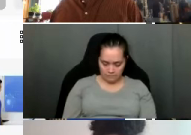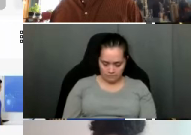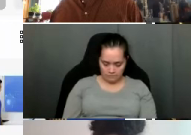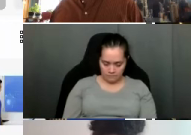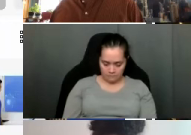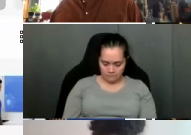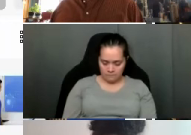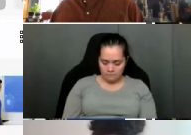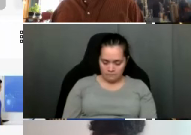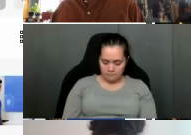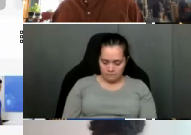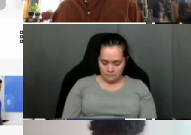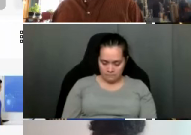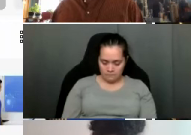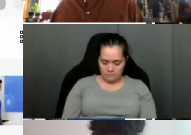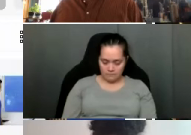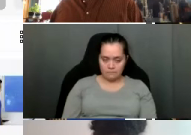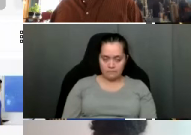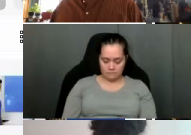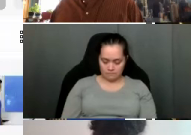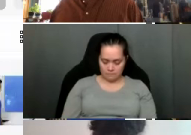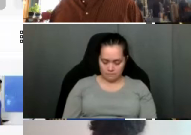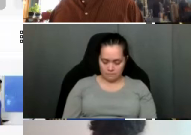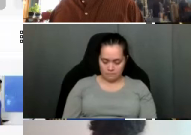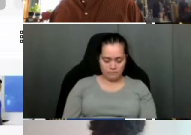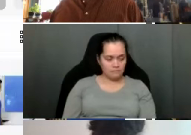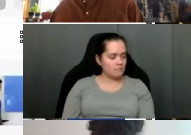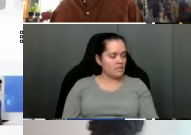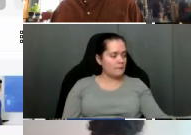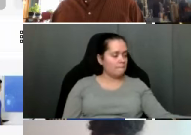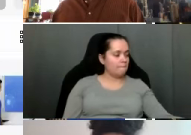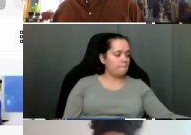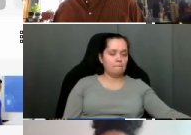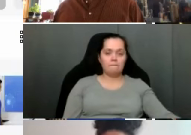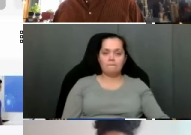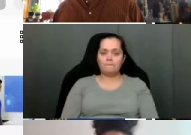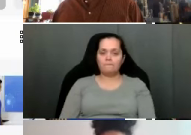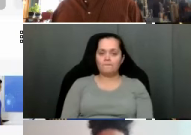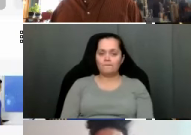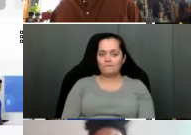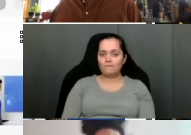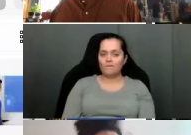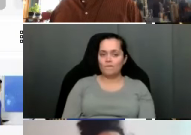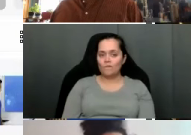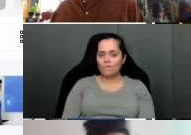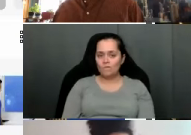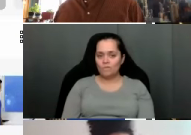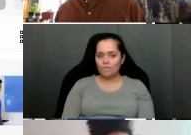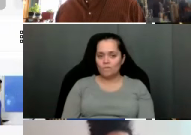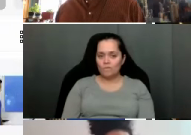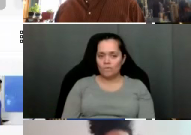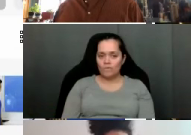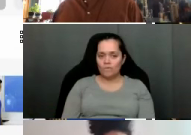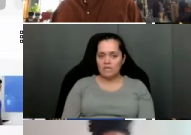and continents. Are you saying the map is wrong? Oh dear, yes. Look at Greenland.